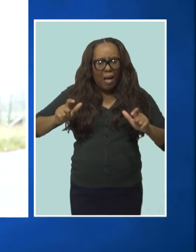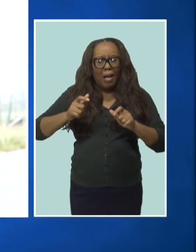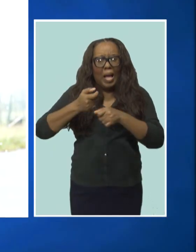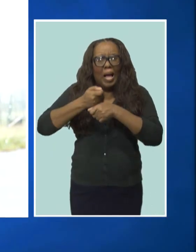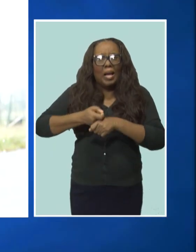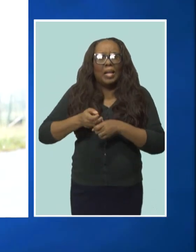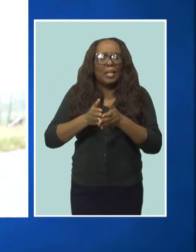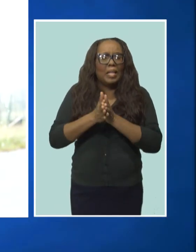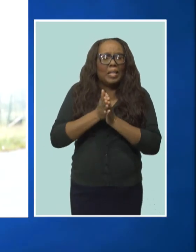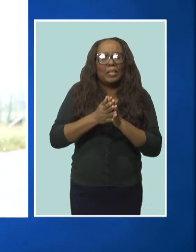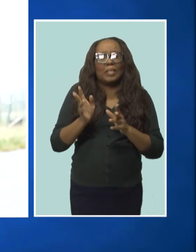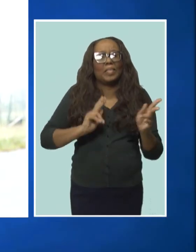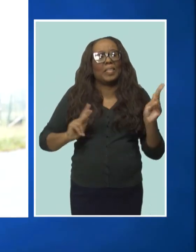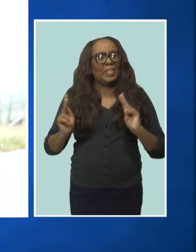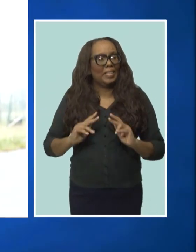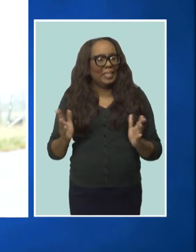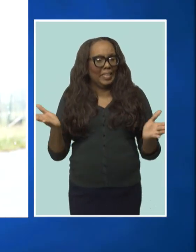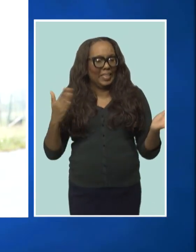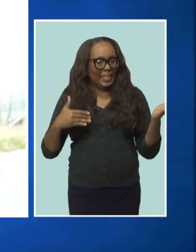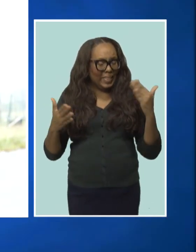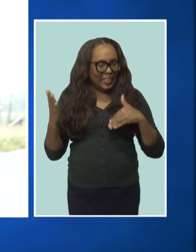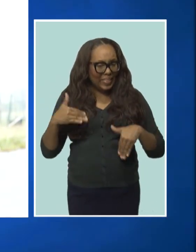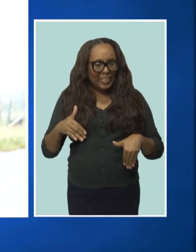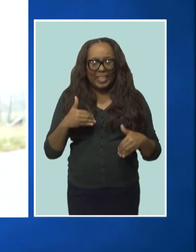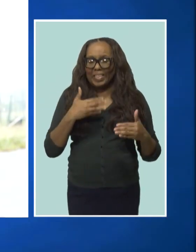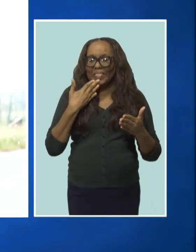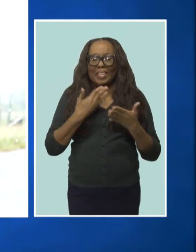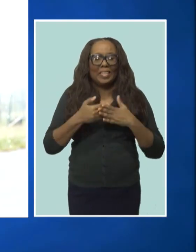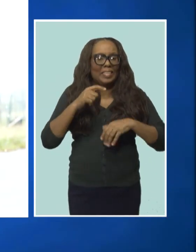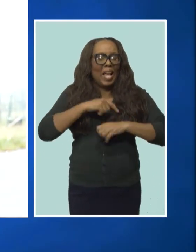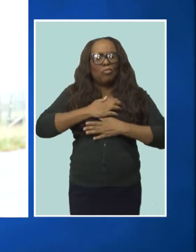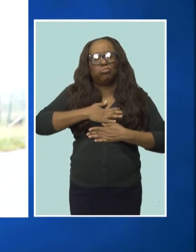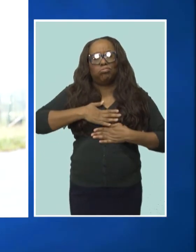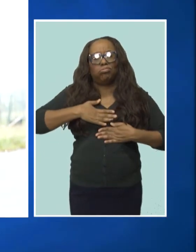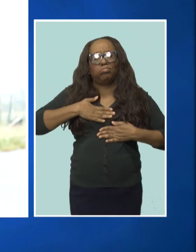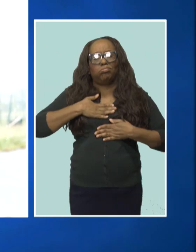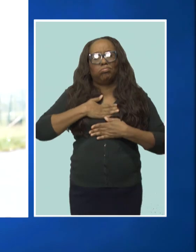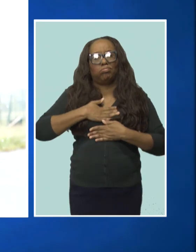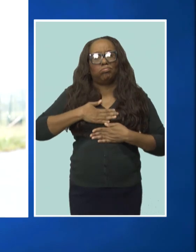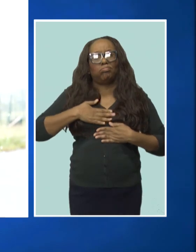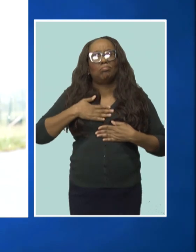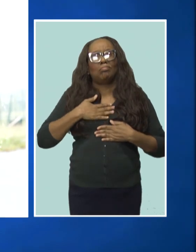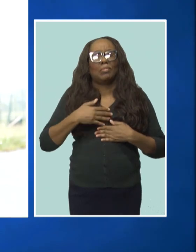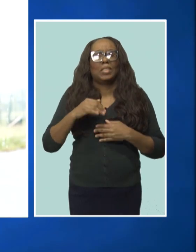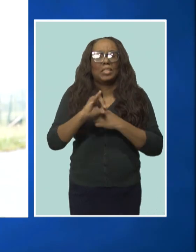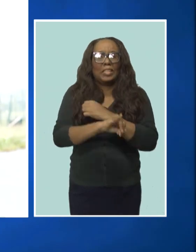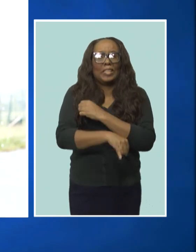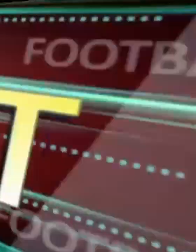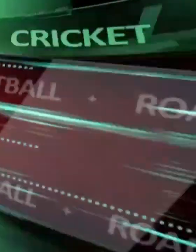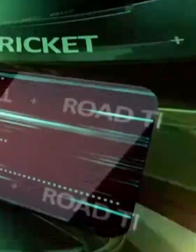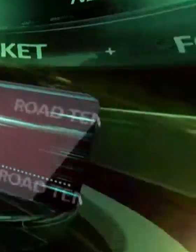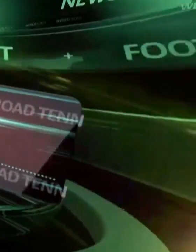come out and have a good time, just enjoy the St. Joseph thing.